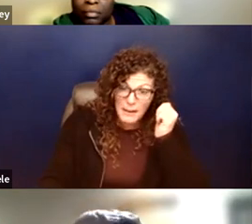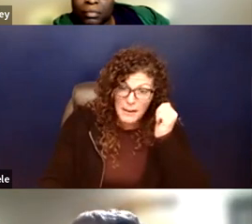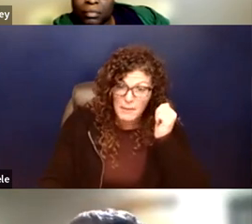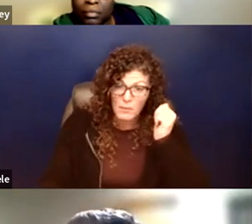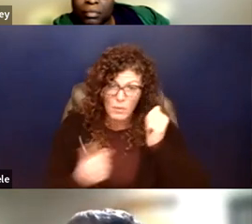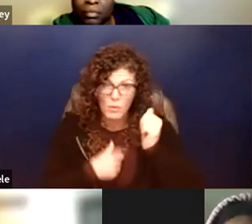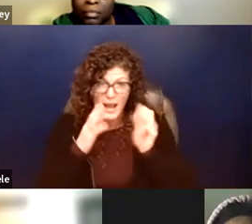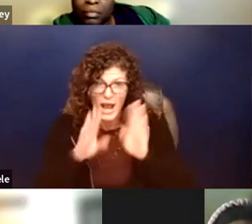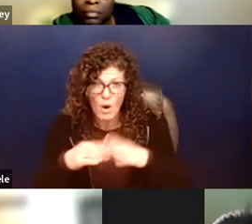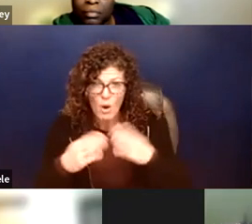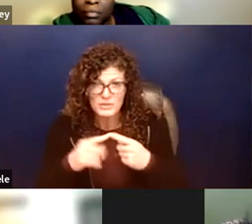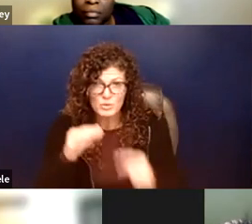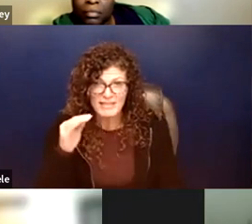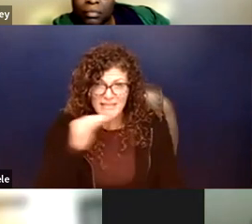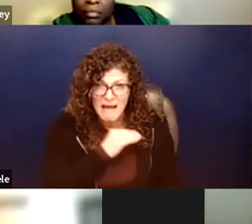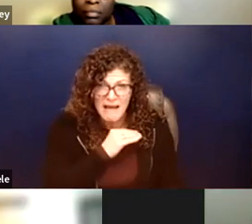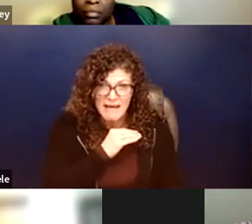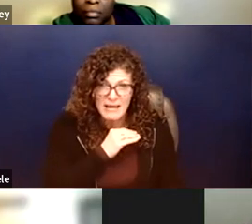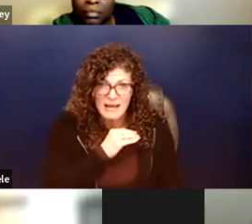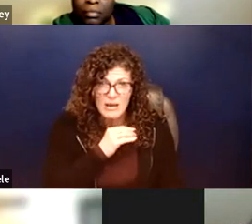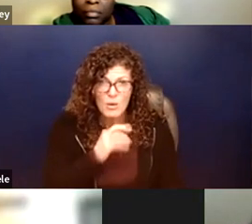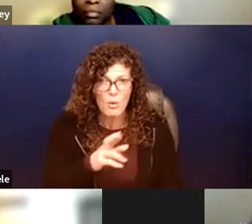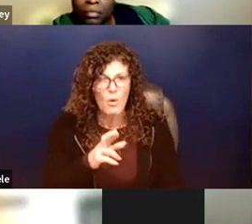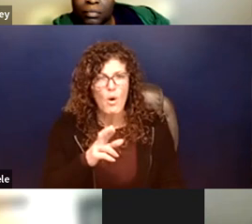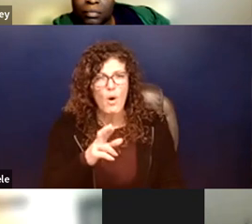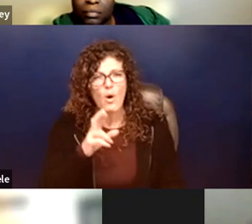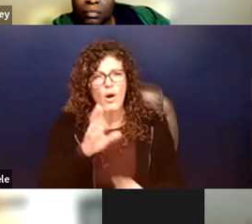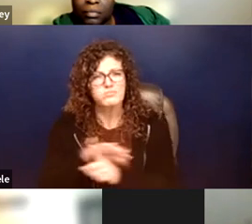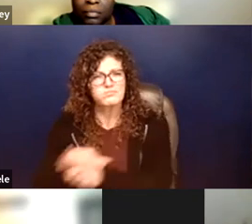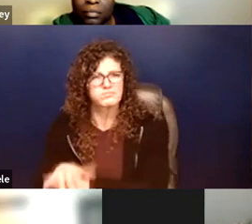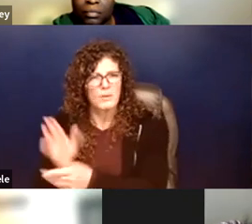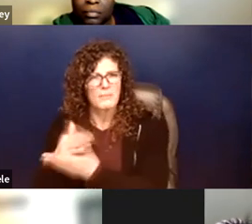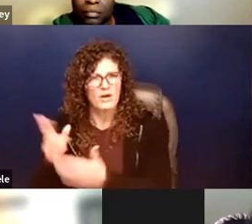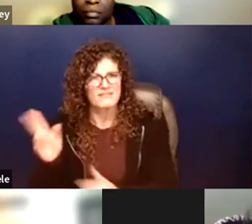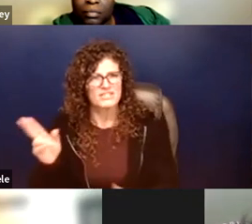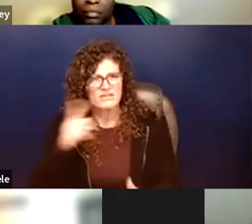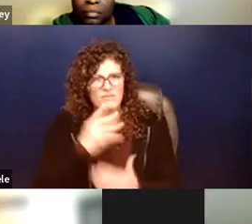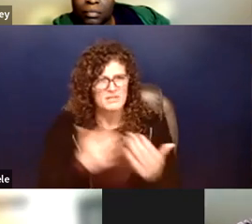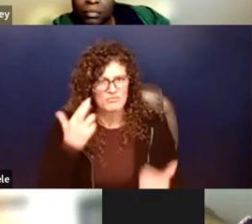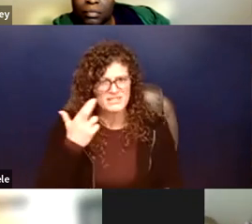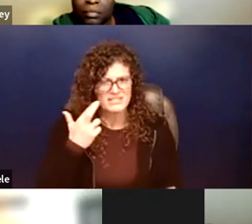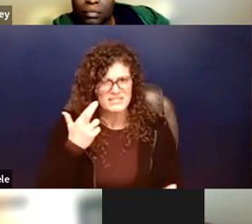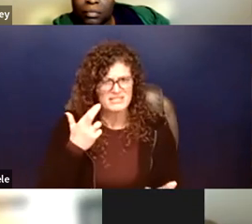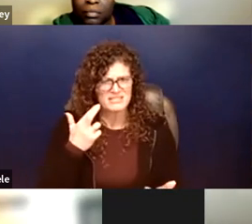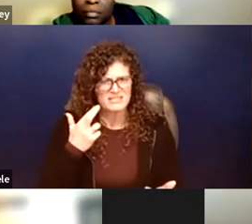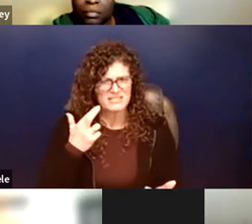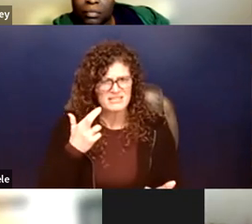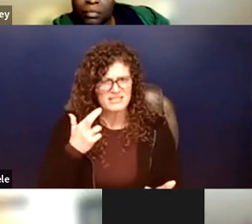lying or not telling a part of history for some reason. That's something that